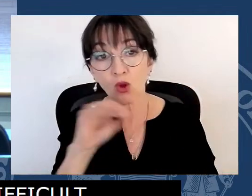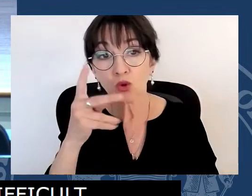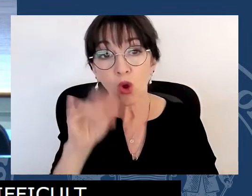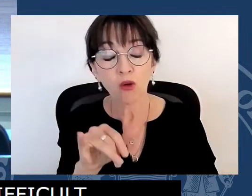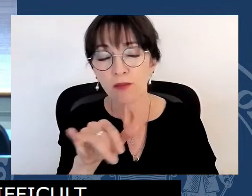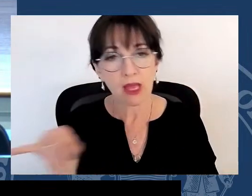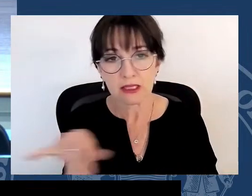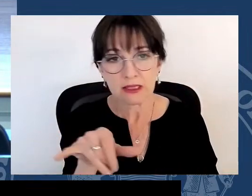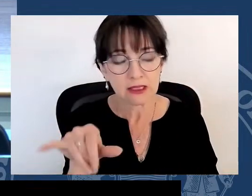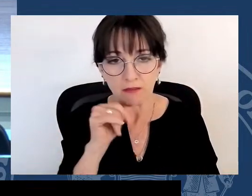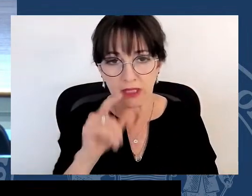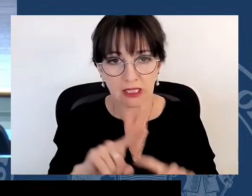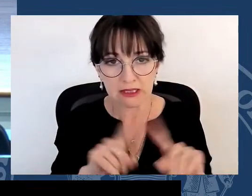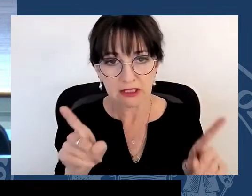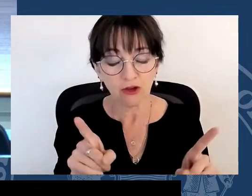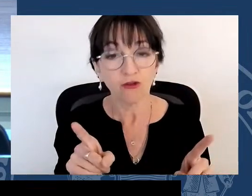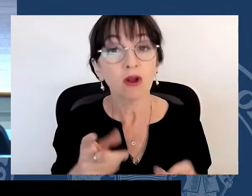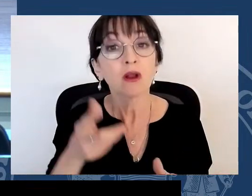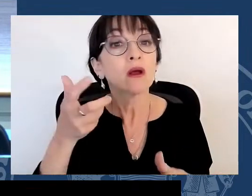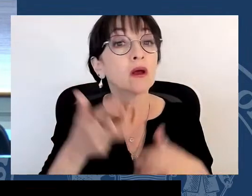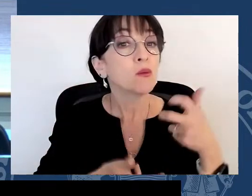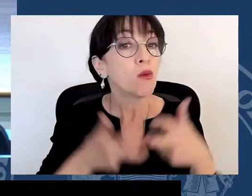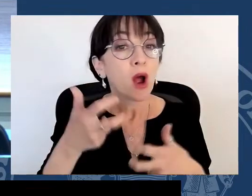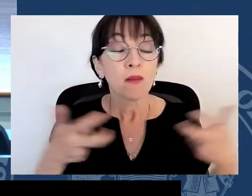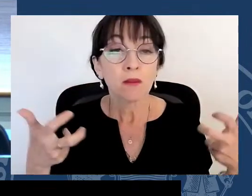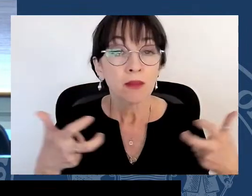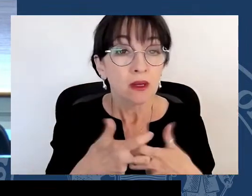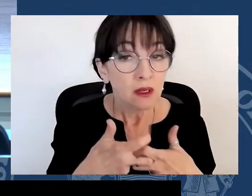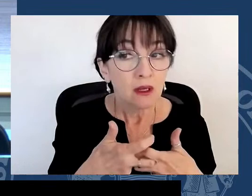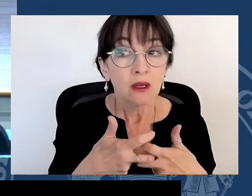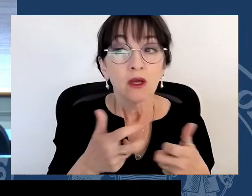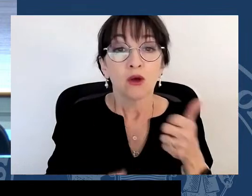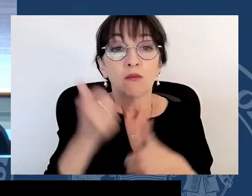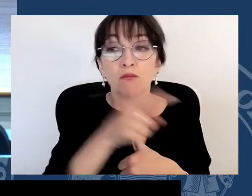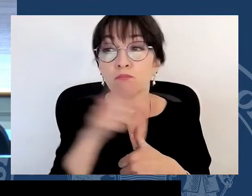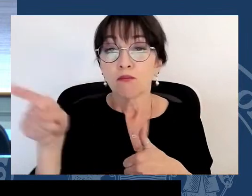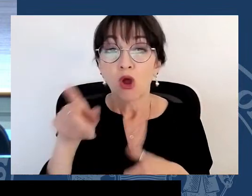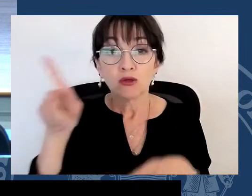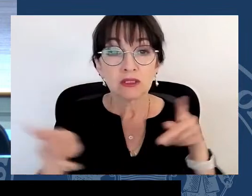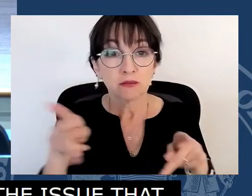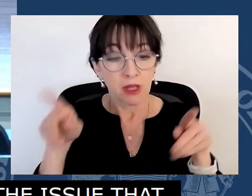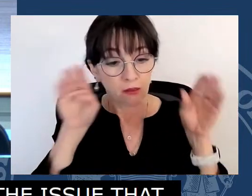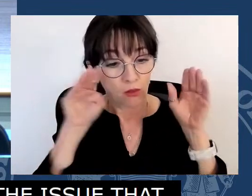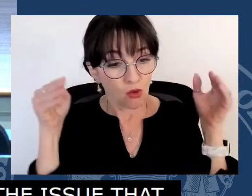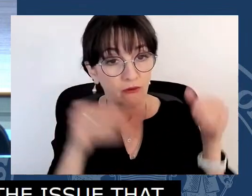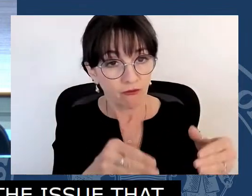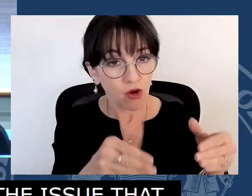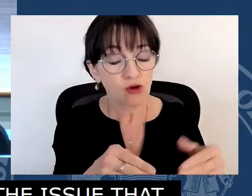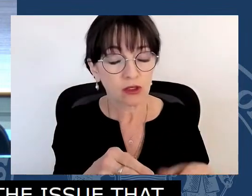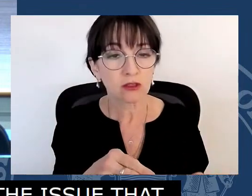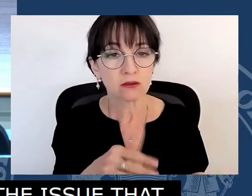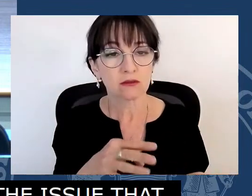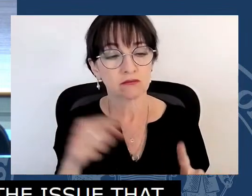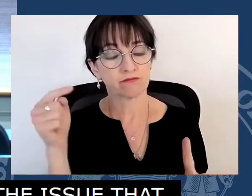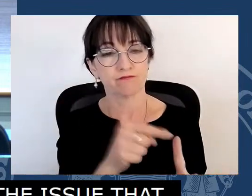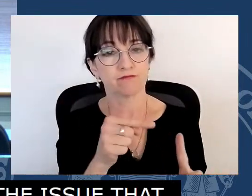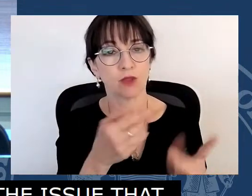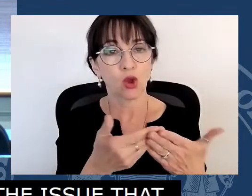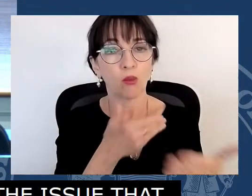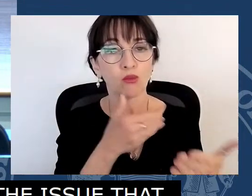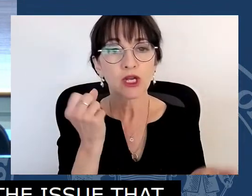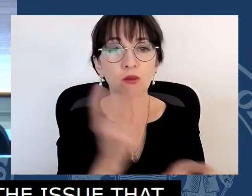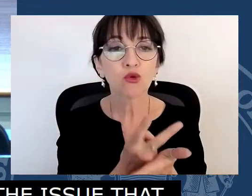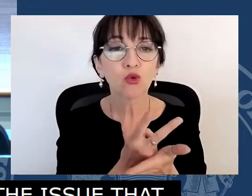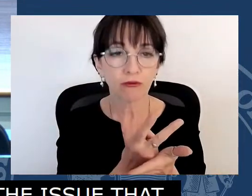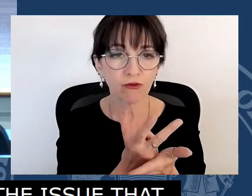issue that most people focus on is, somebody said it, pre-approvals, right? So who's